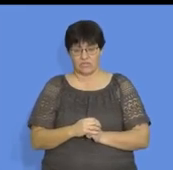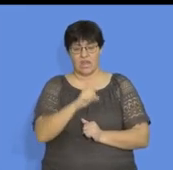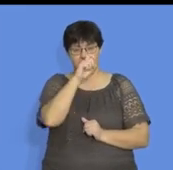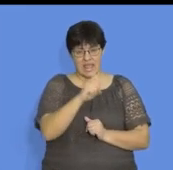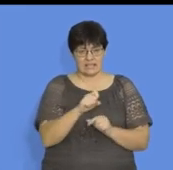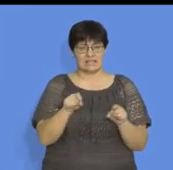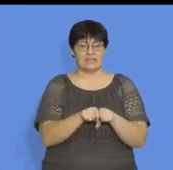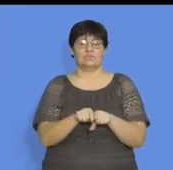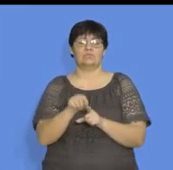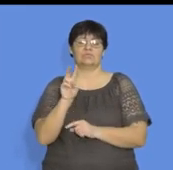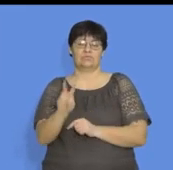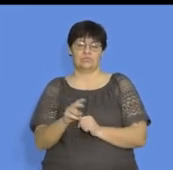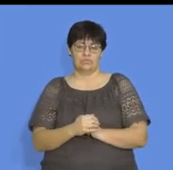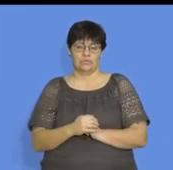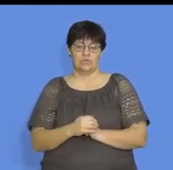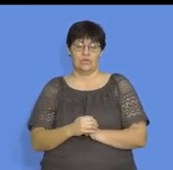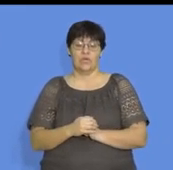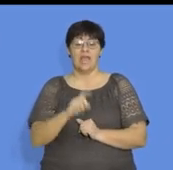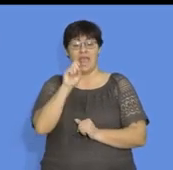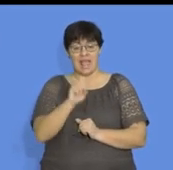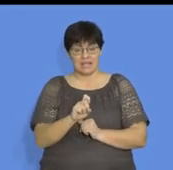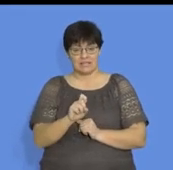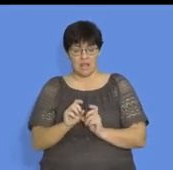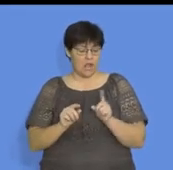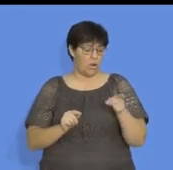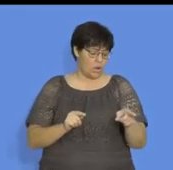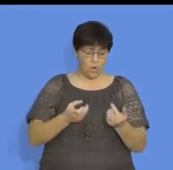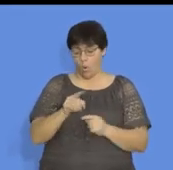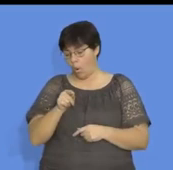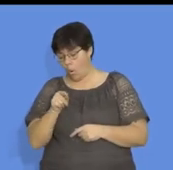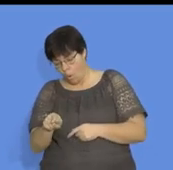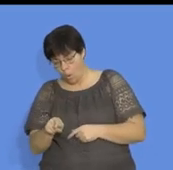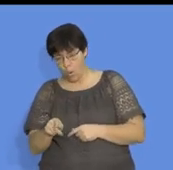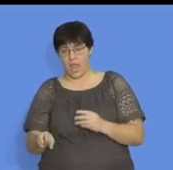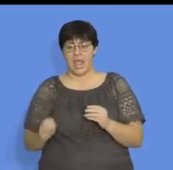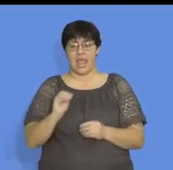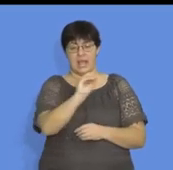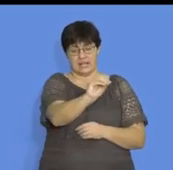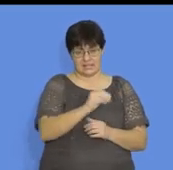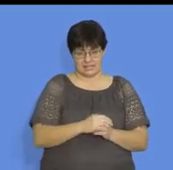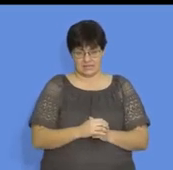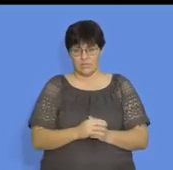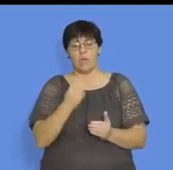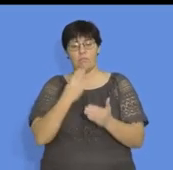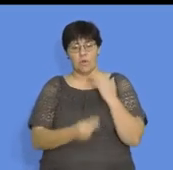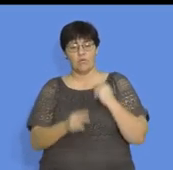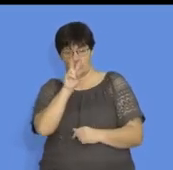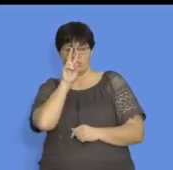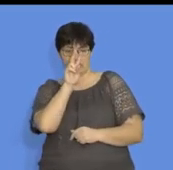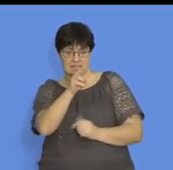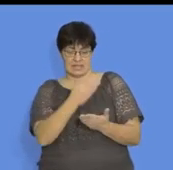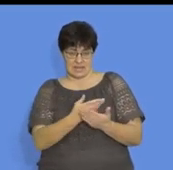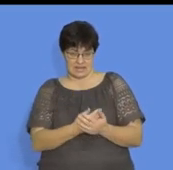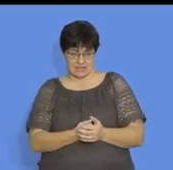as equals to 2. You substitute that into one of the original equations. I'm going to do it with both of them so that you